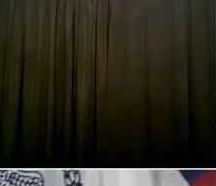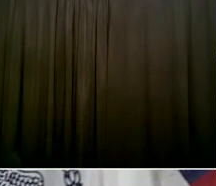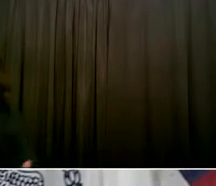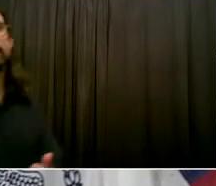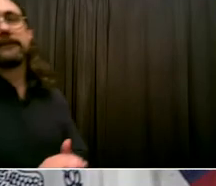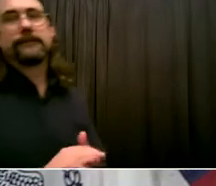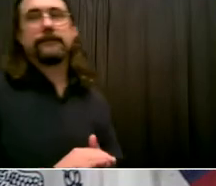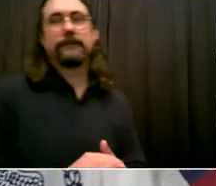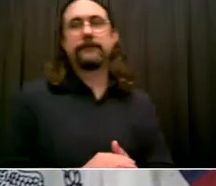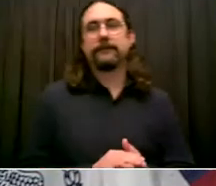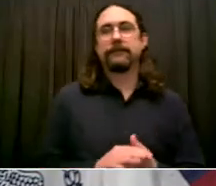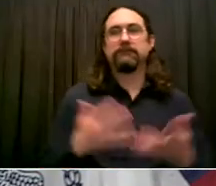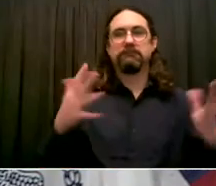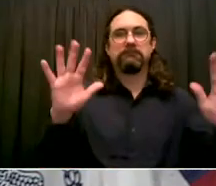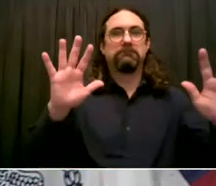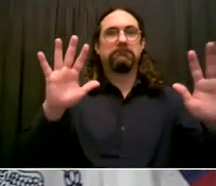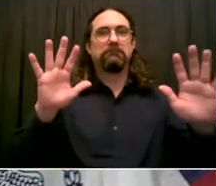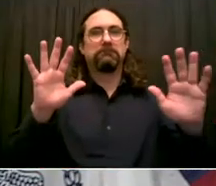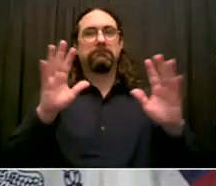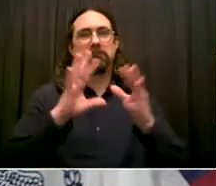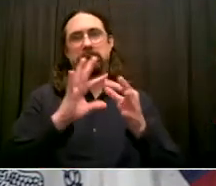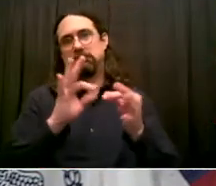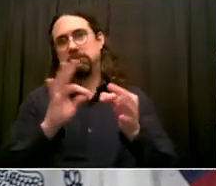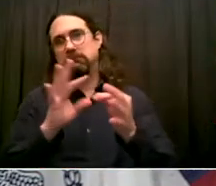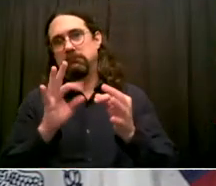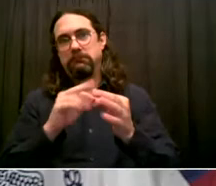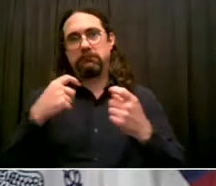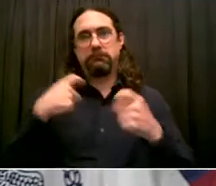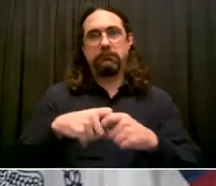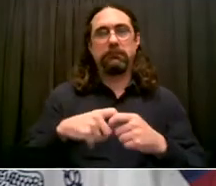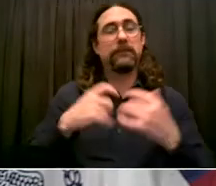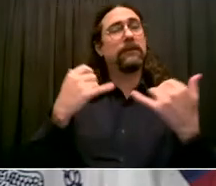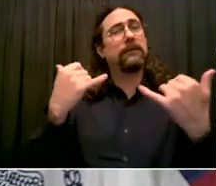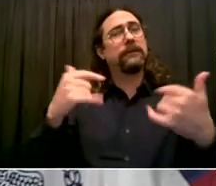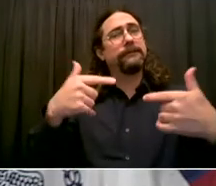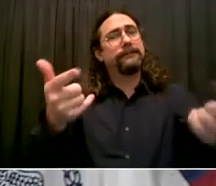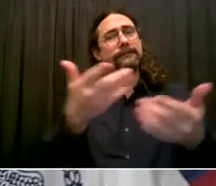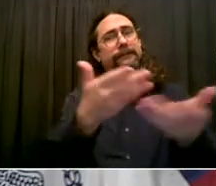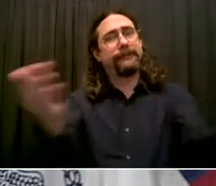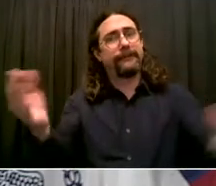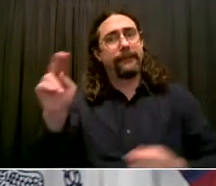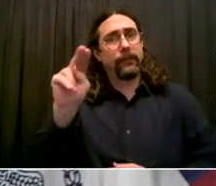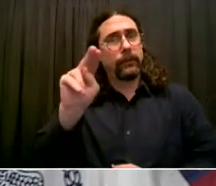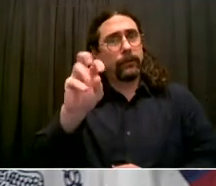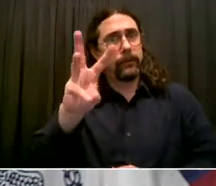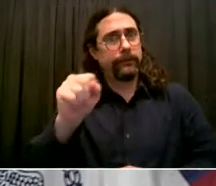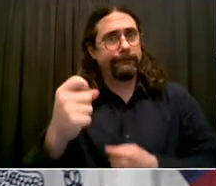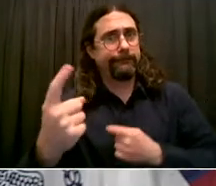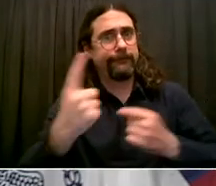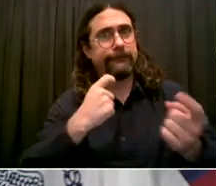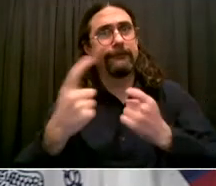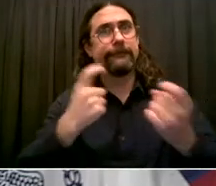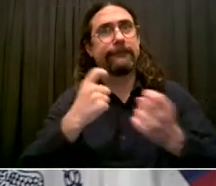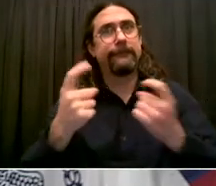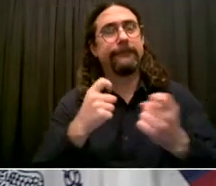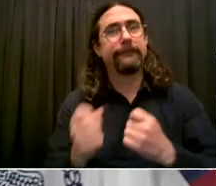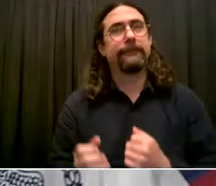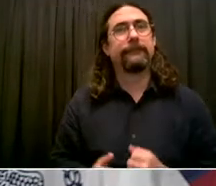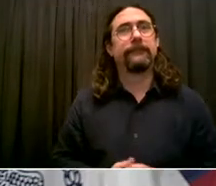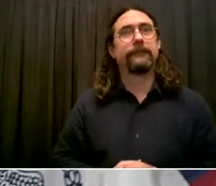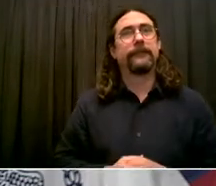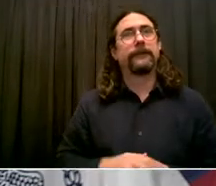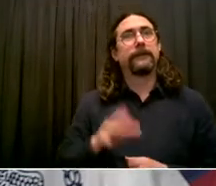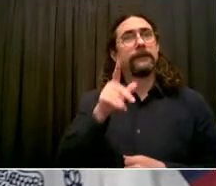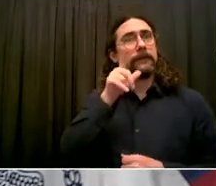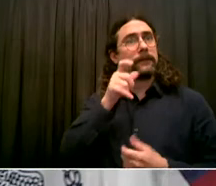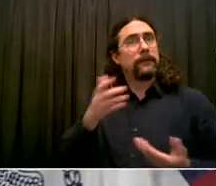Please let me know the name and outlet of each journalist. We'll now begin our Q&A. As a reminder, we're joined today by Dr. Choksi, by